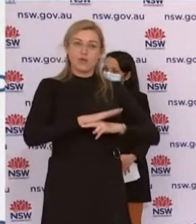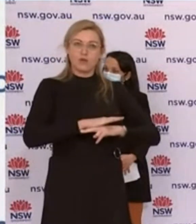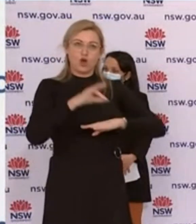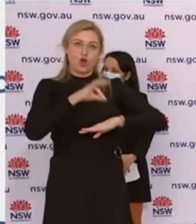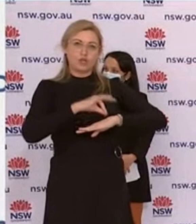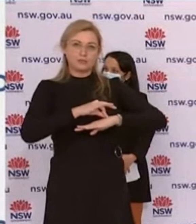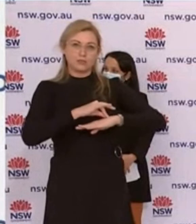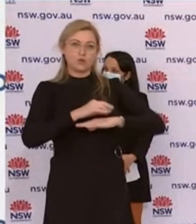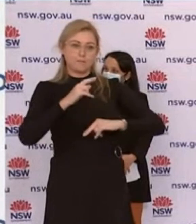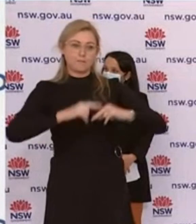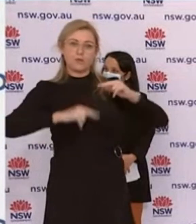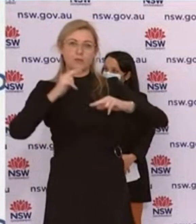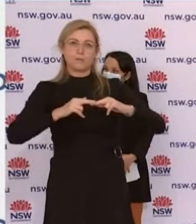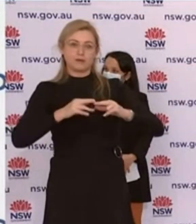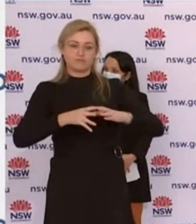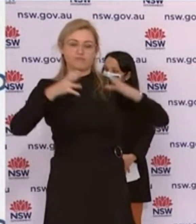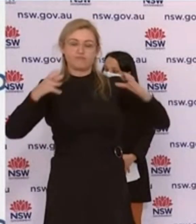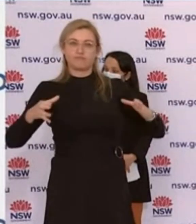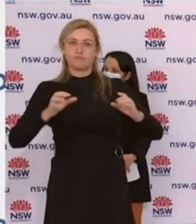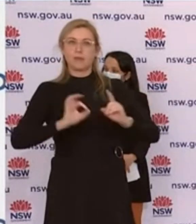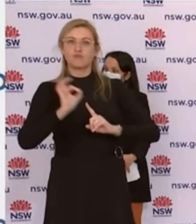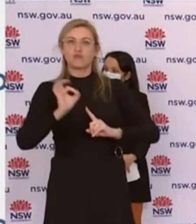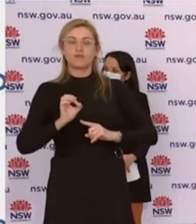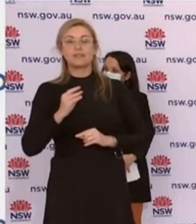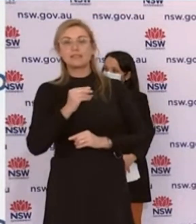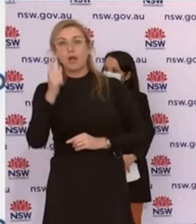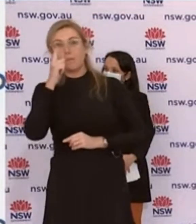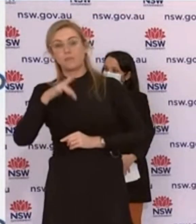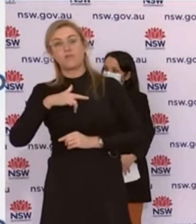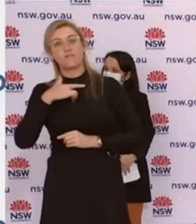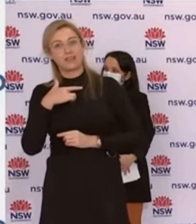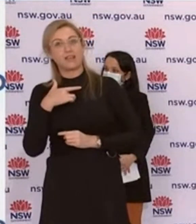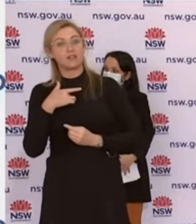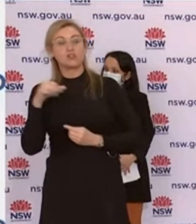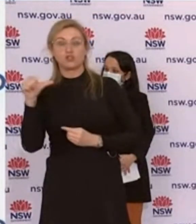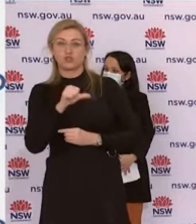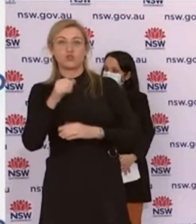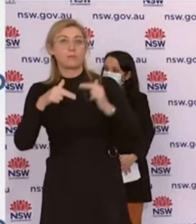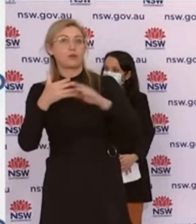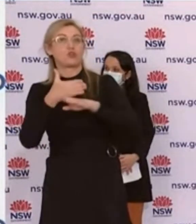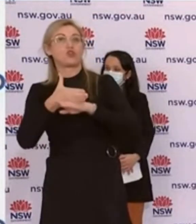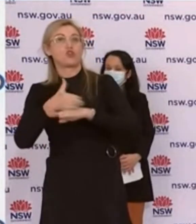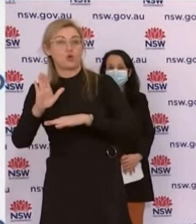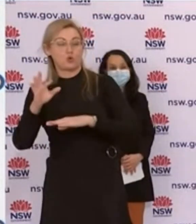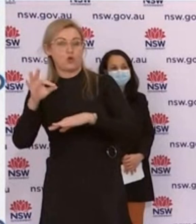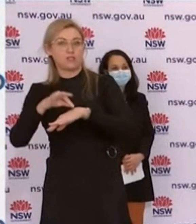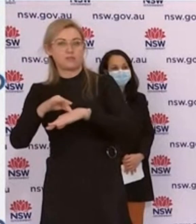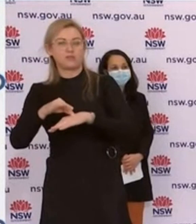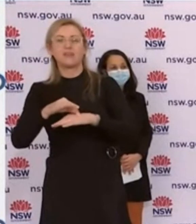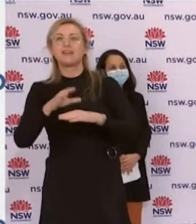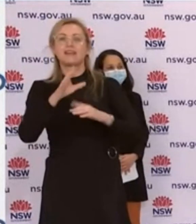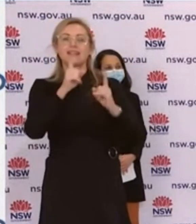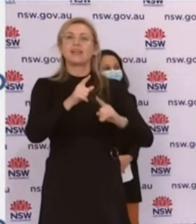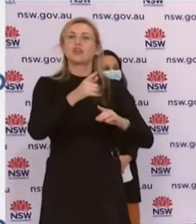people on the ground at the moment feel like there should actually be more hospitals in that area, perhaps around the new airport, with such a booming population, potential